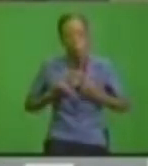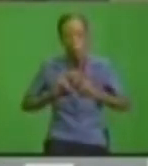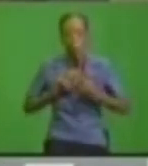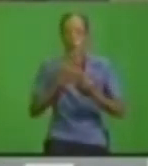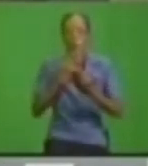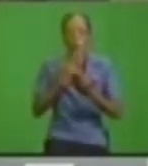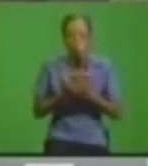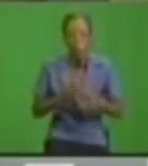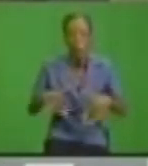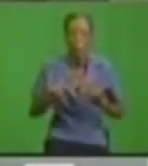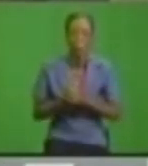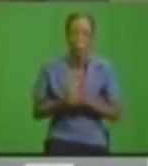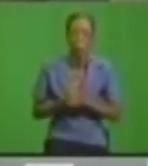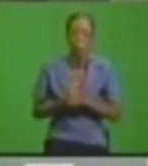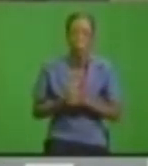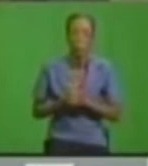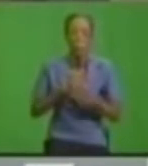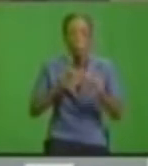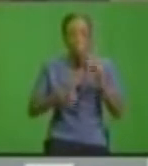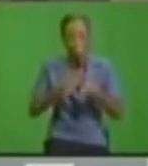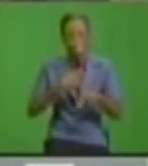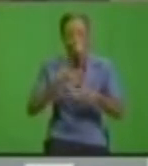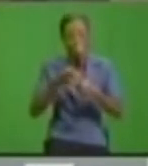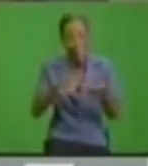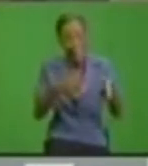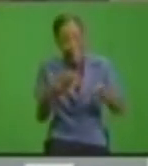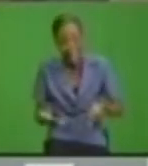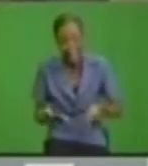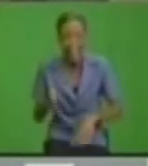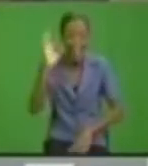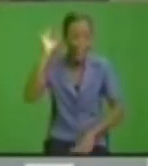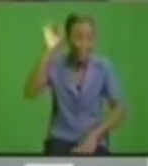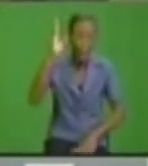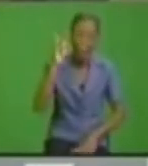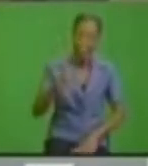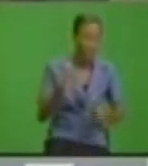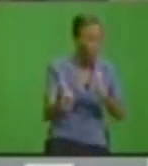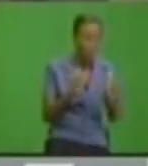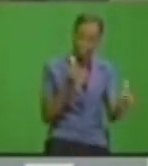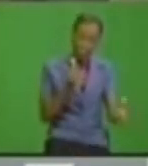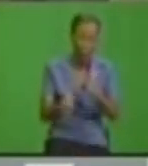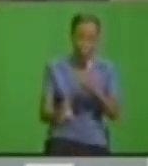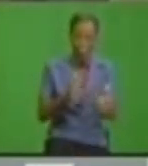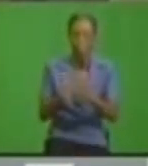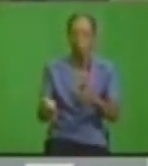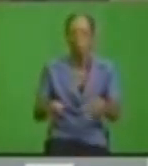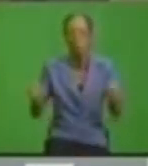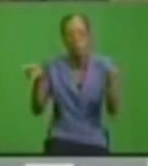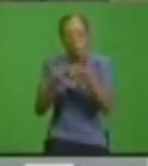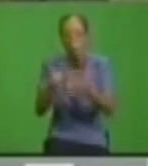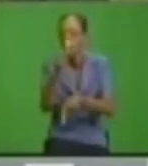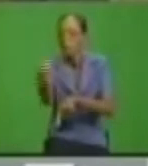things we say about people at the time of their death and funeral. It was indeed a clarion call